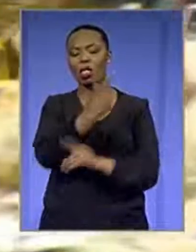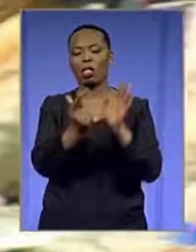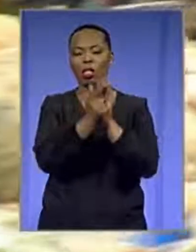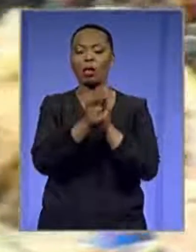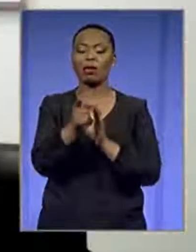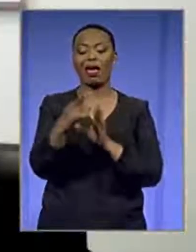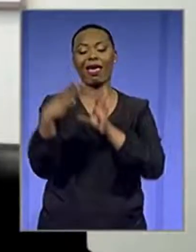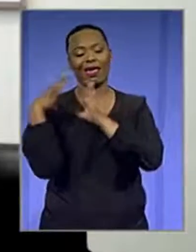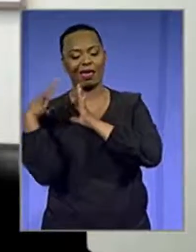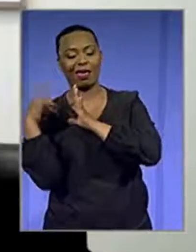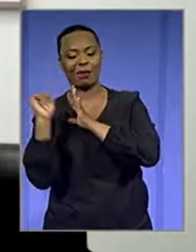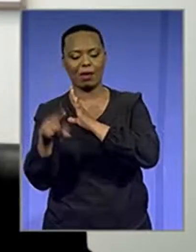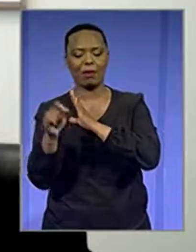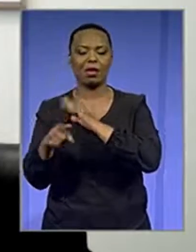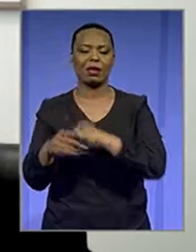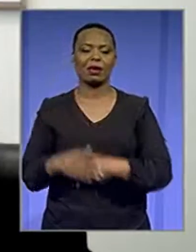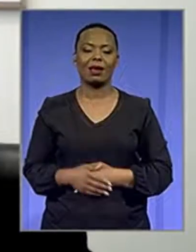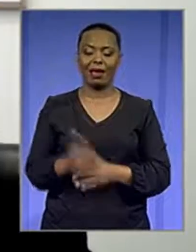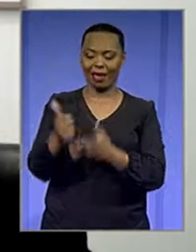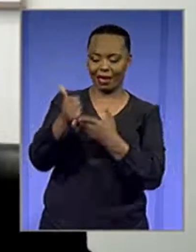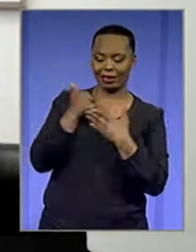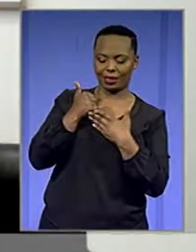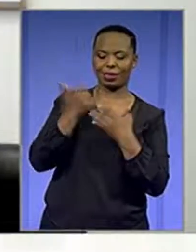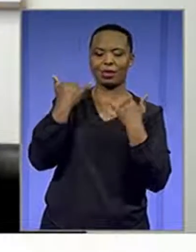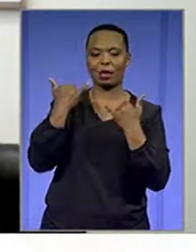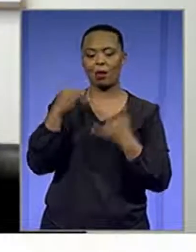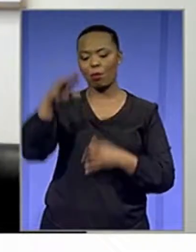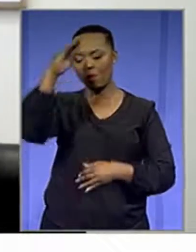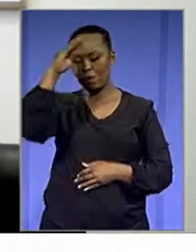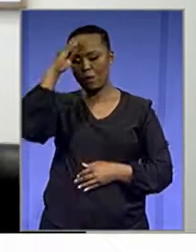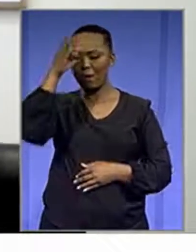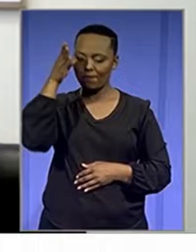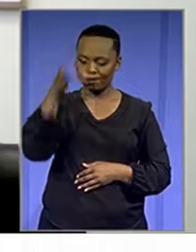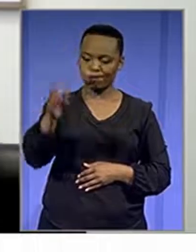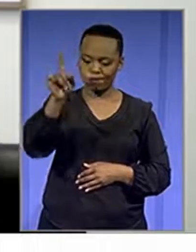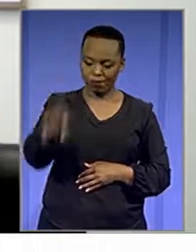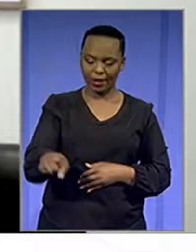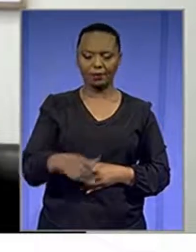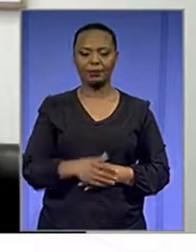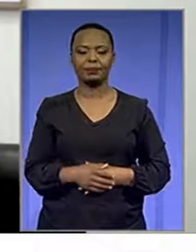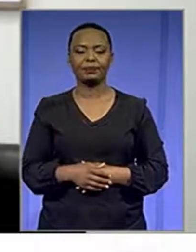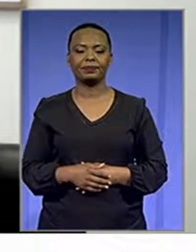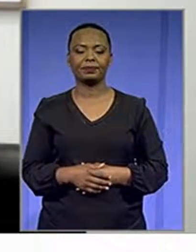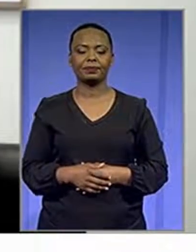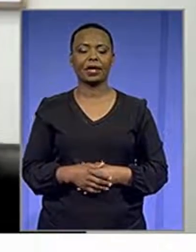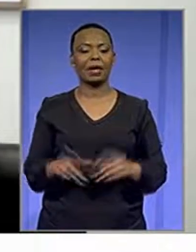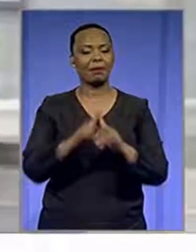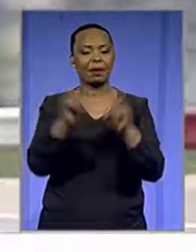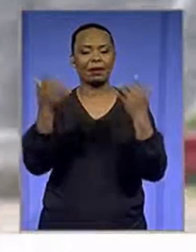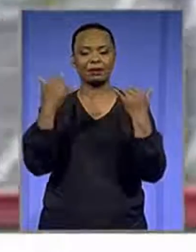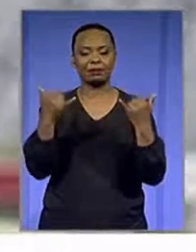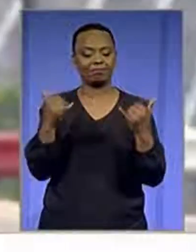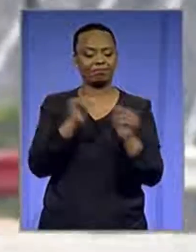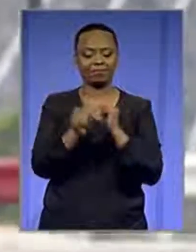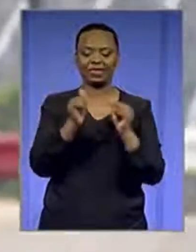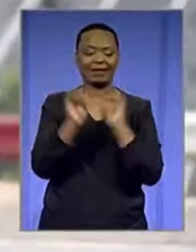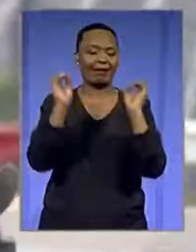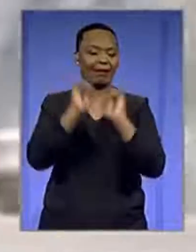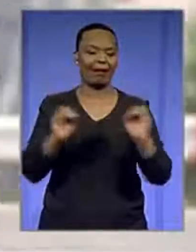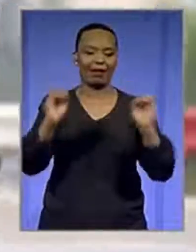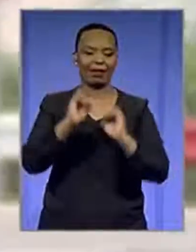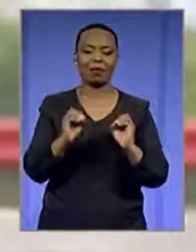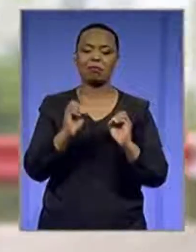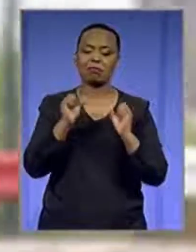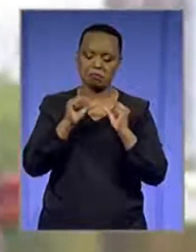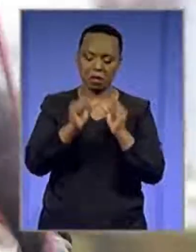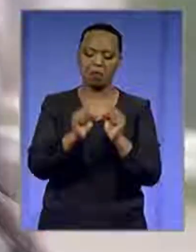teropokgolo. That's where we need the assistance of law enforcement agencies, but it doesn't seem to get better. Ge o ka